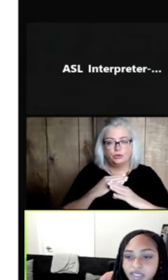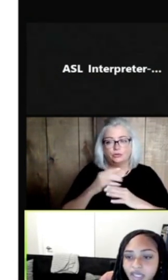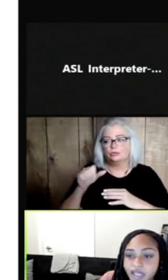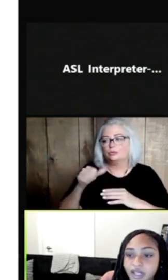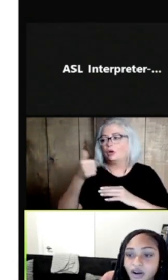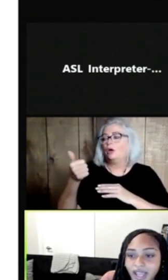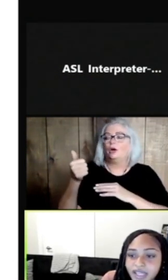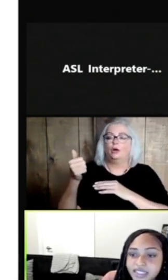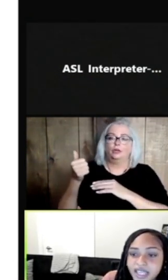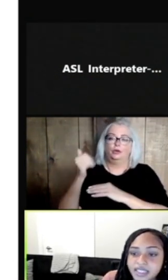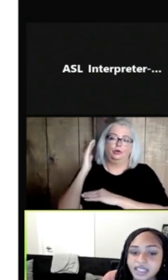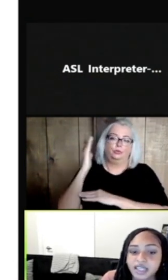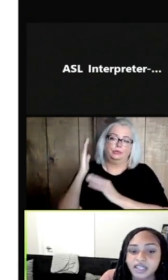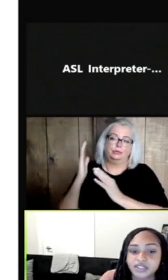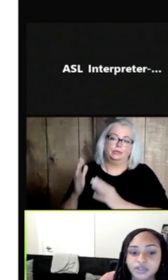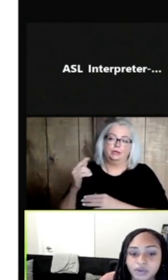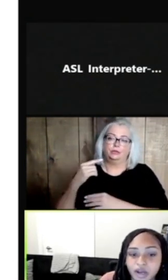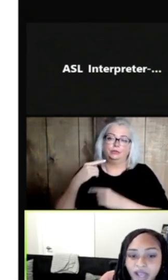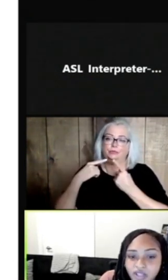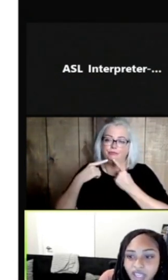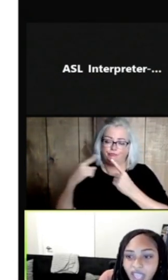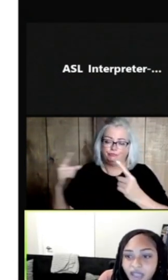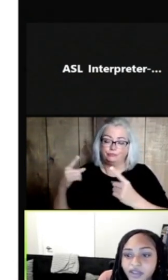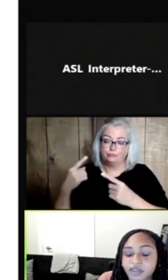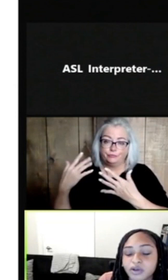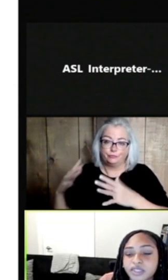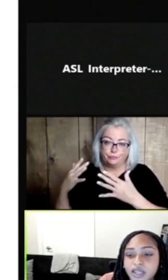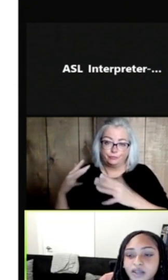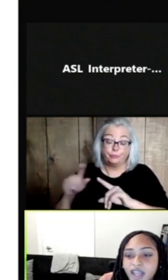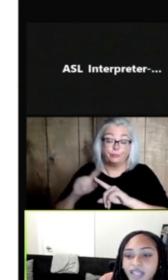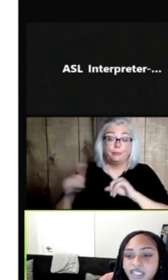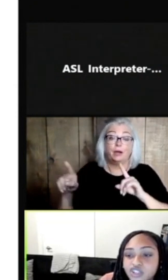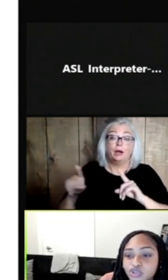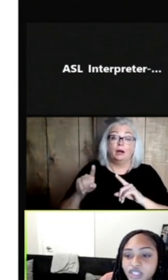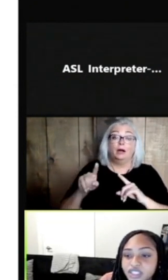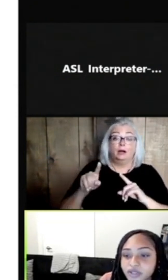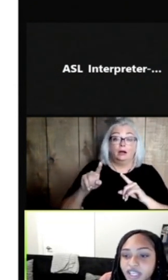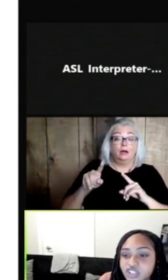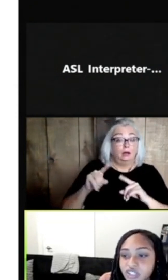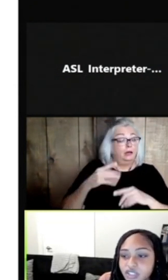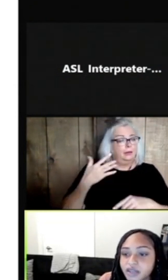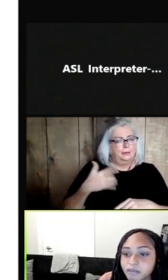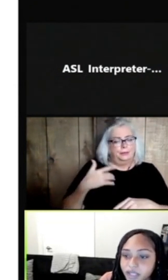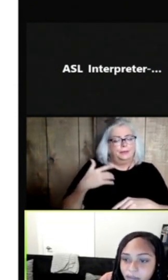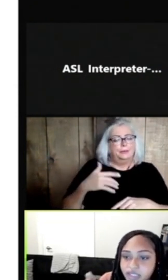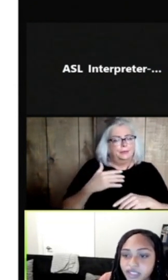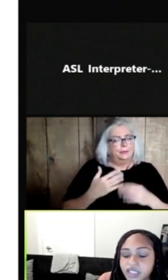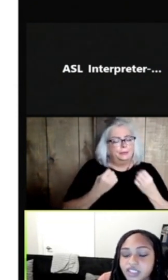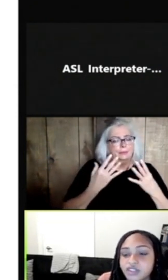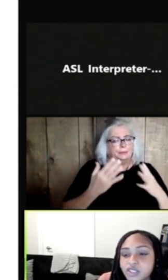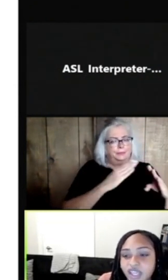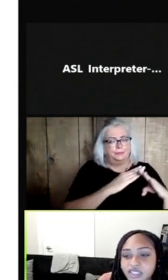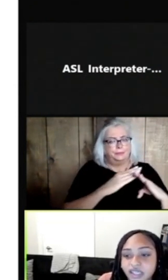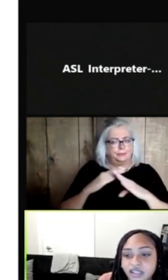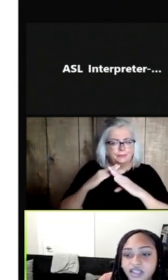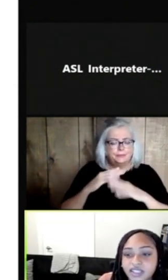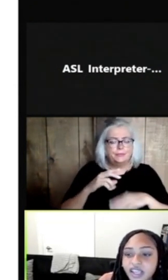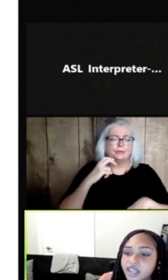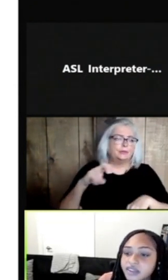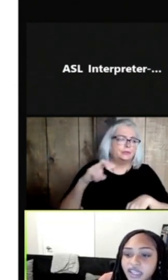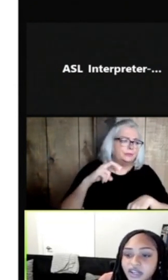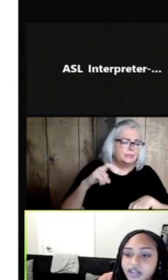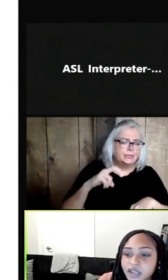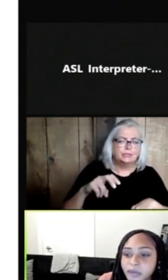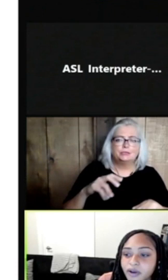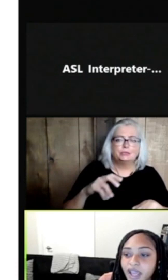eloquently stated, are access to actually having those vaccines, transportation, being able to get to those vaccine clinics,